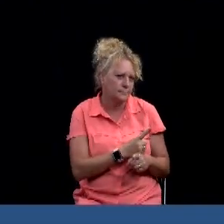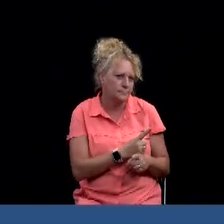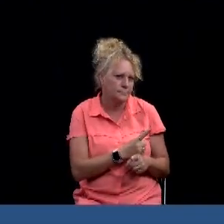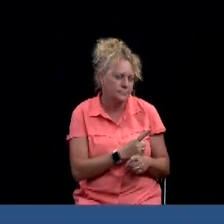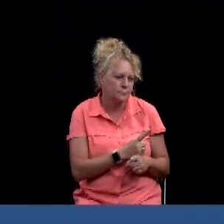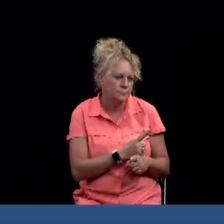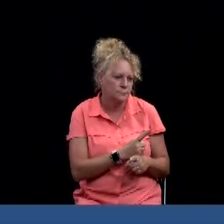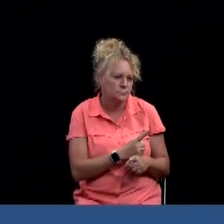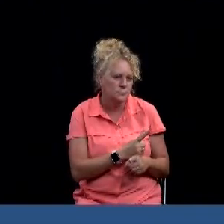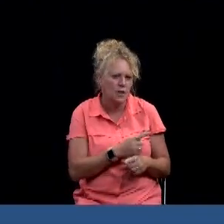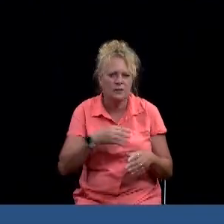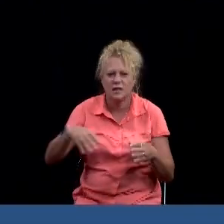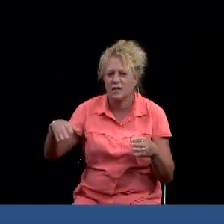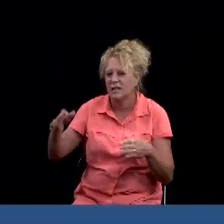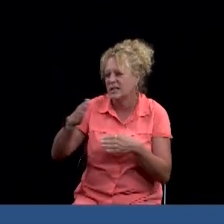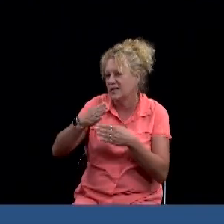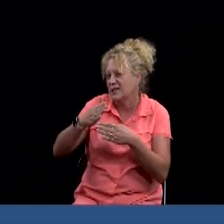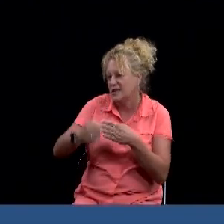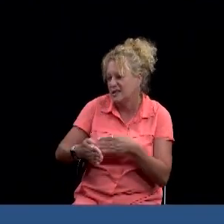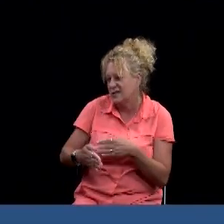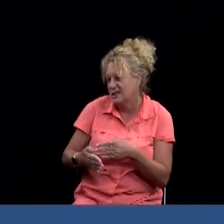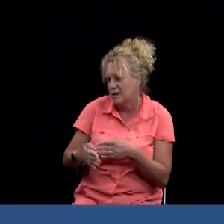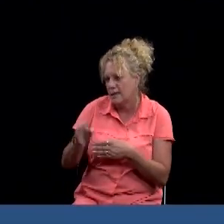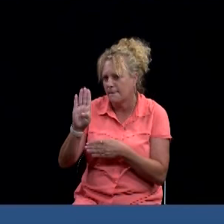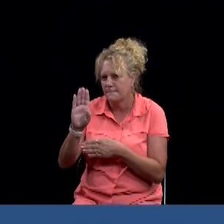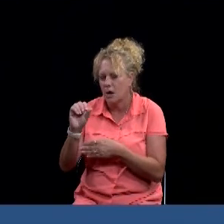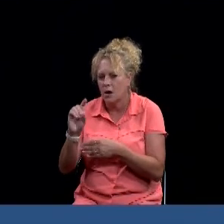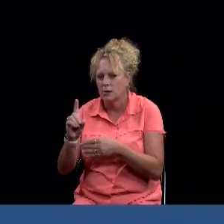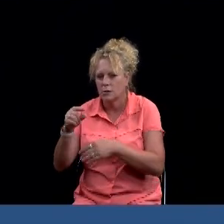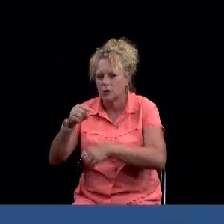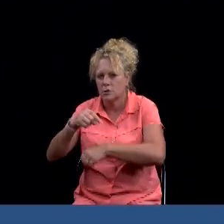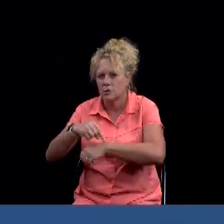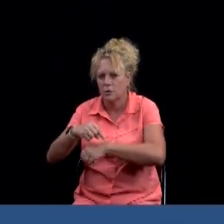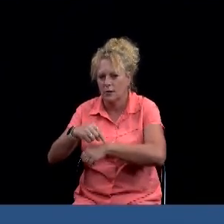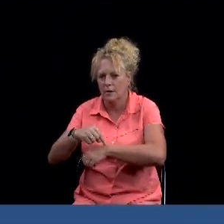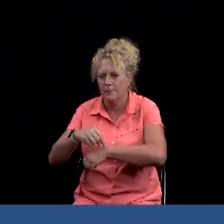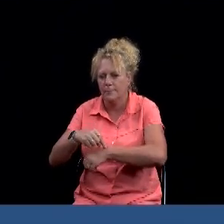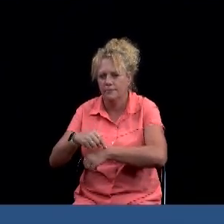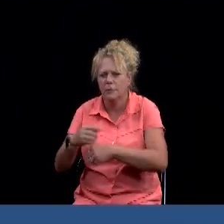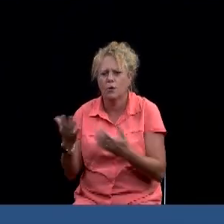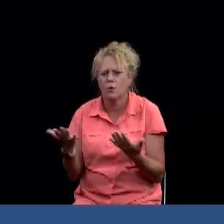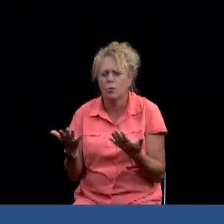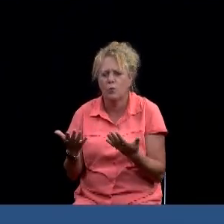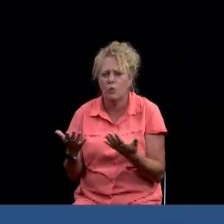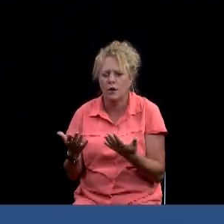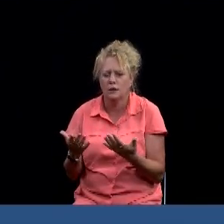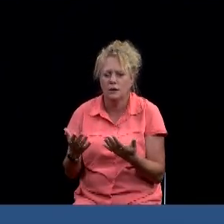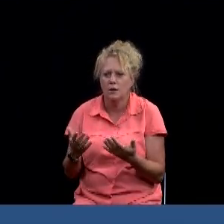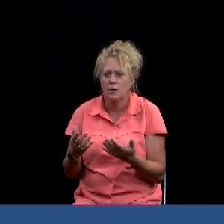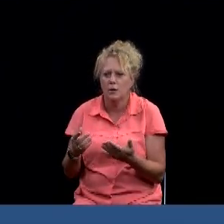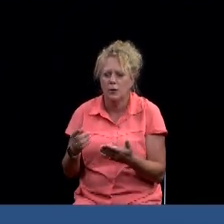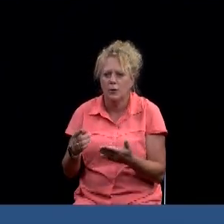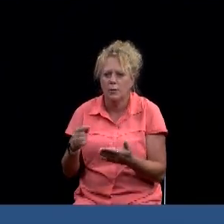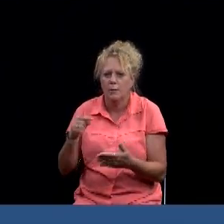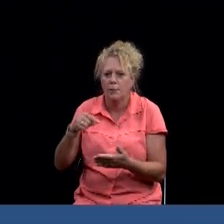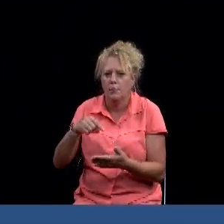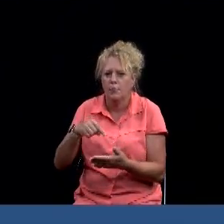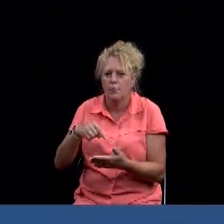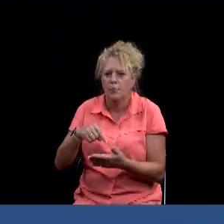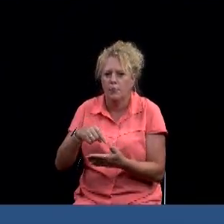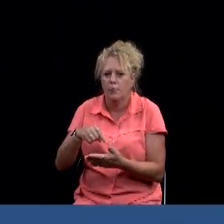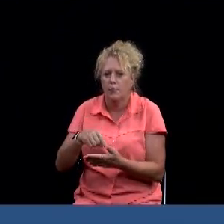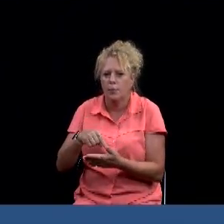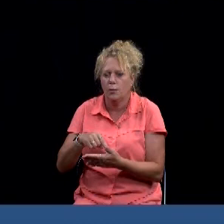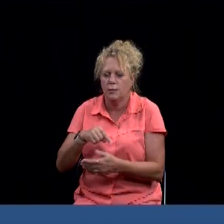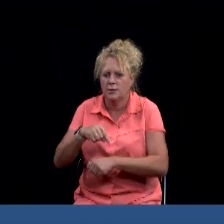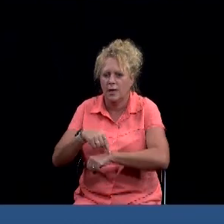or at what point since the equity partners get bought out and this becomes solely owned by